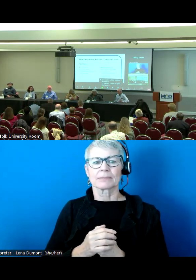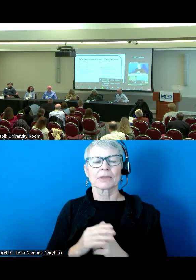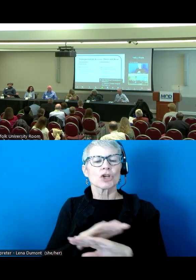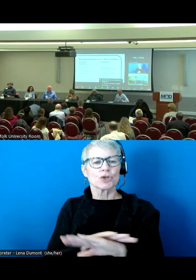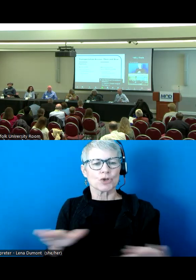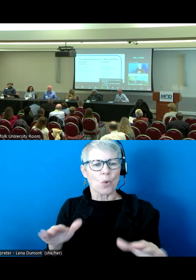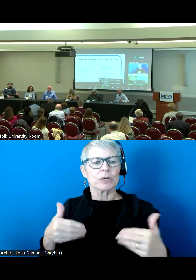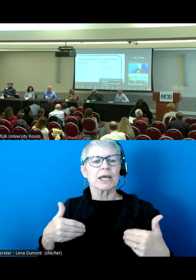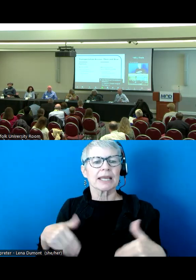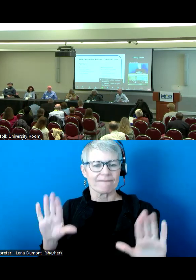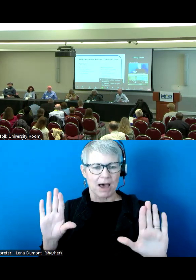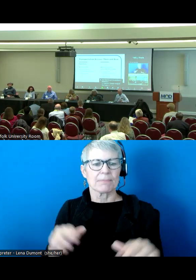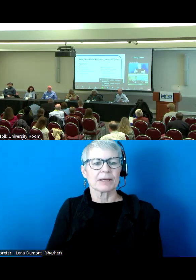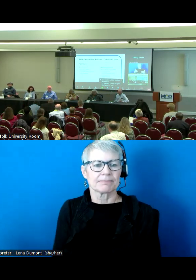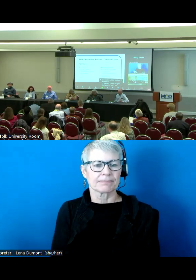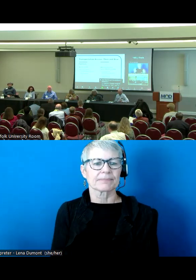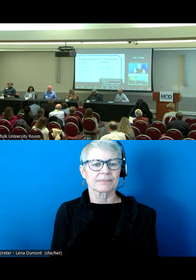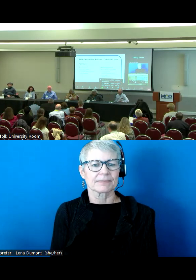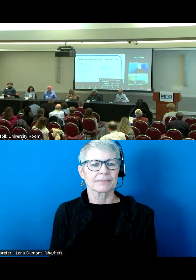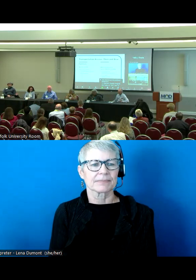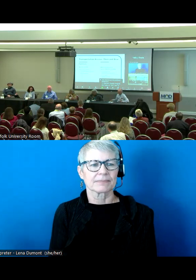Don't give up.